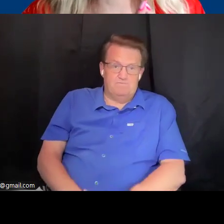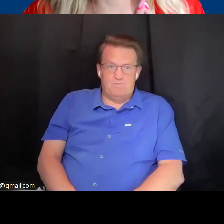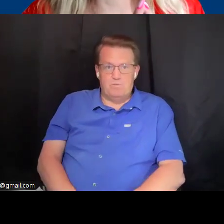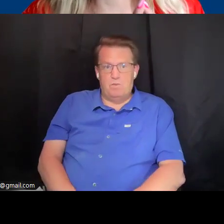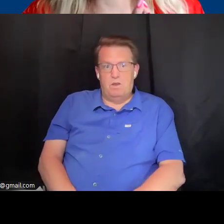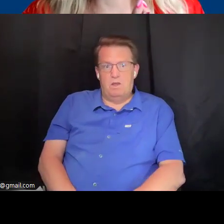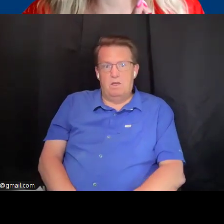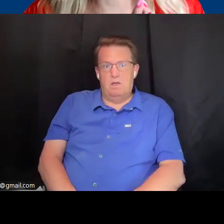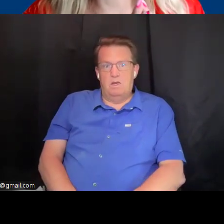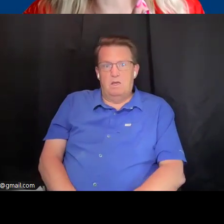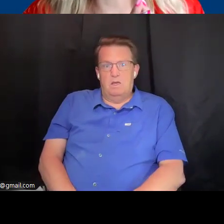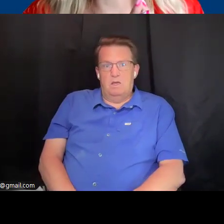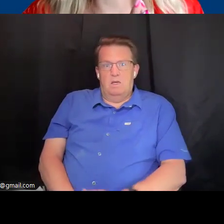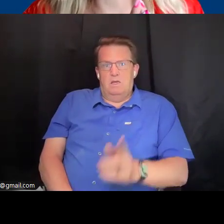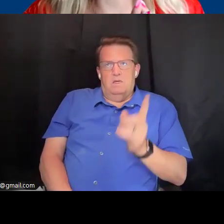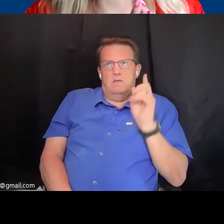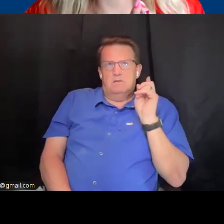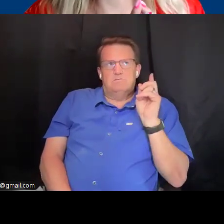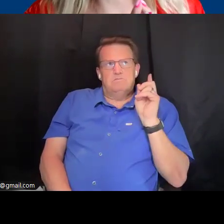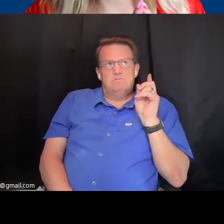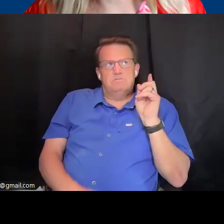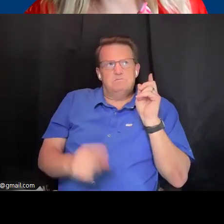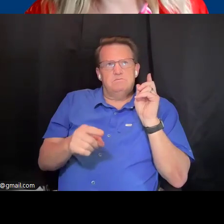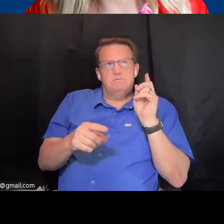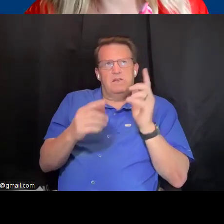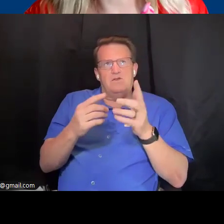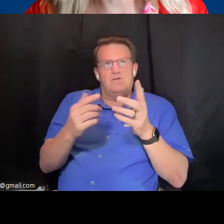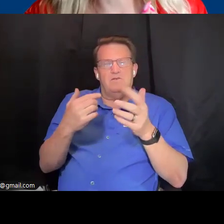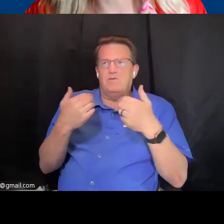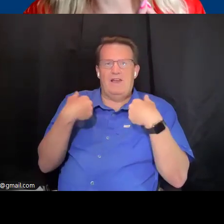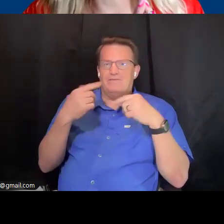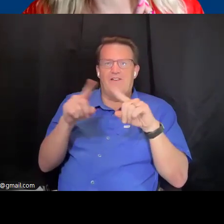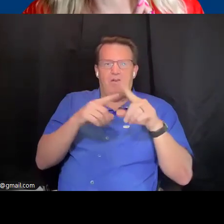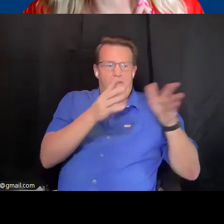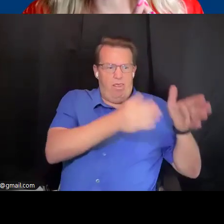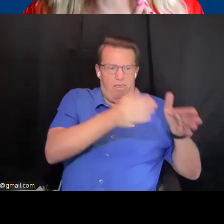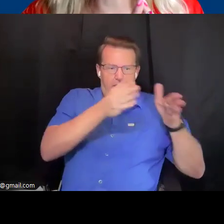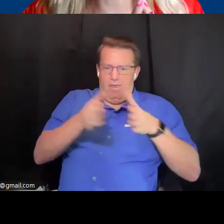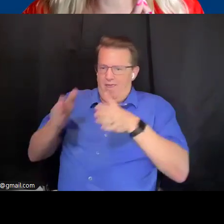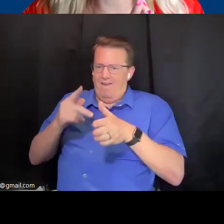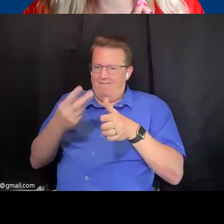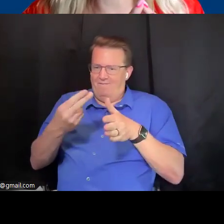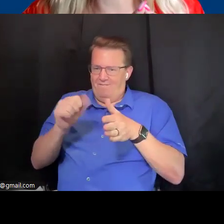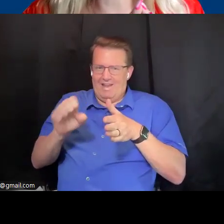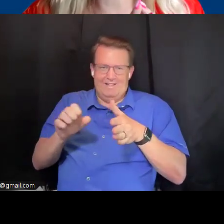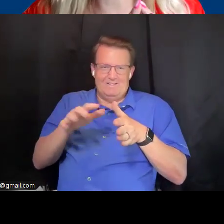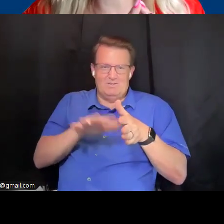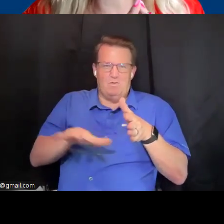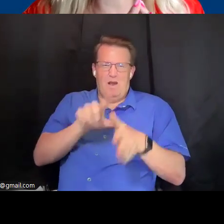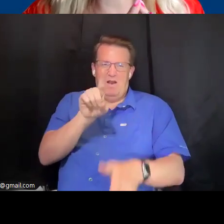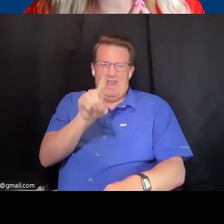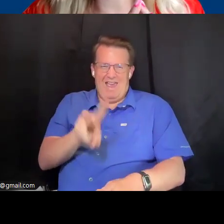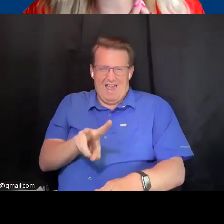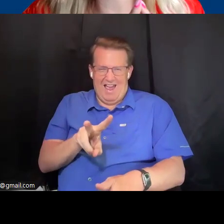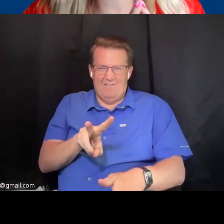This is phase, oh gosh, we're in phase many of many right now. We are about halfway through all of this